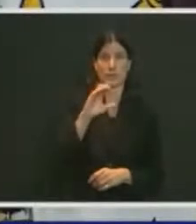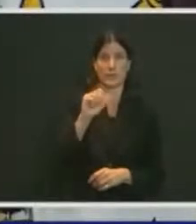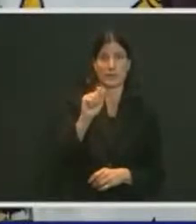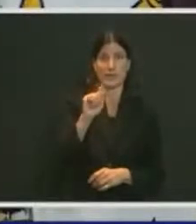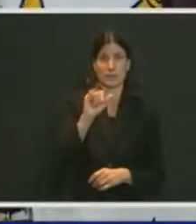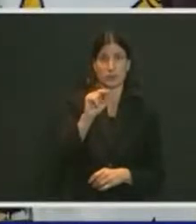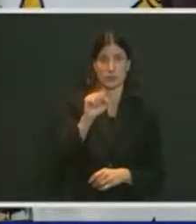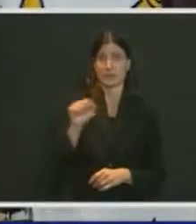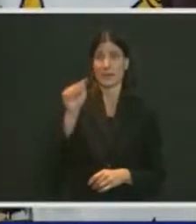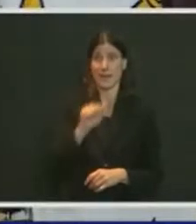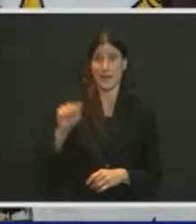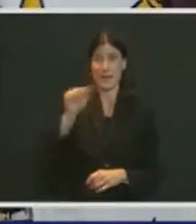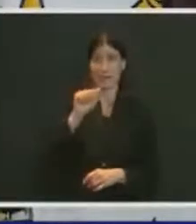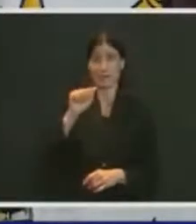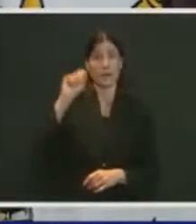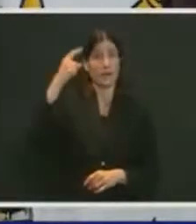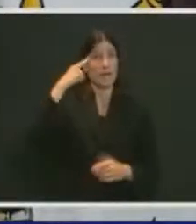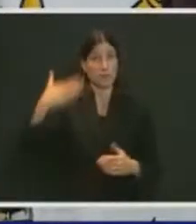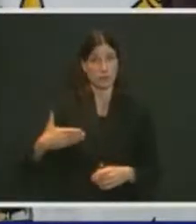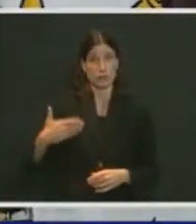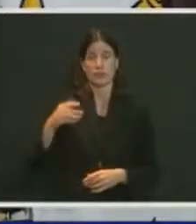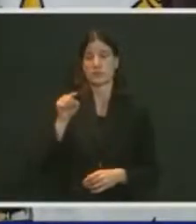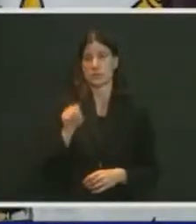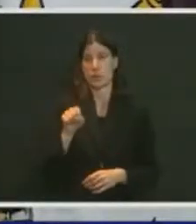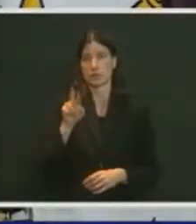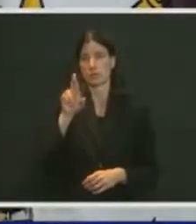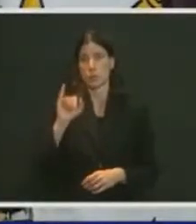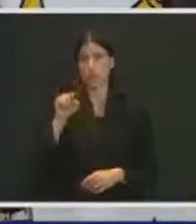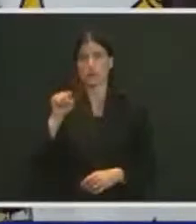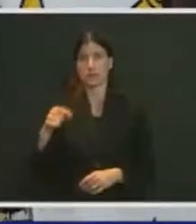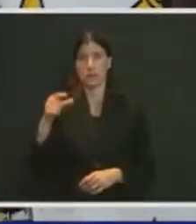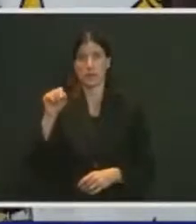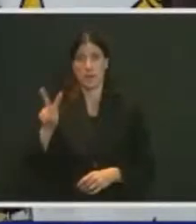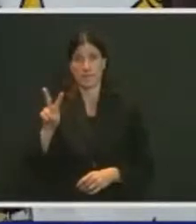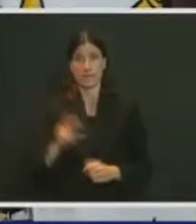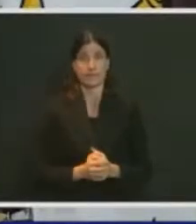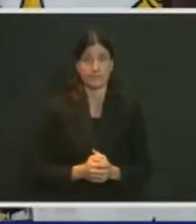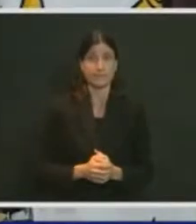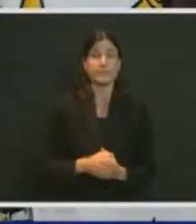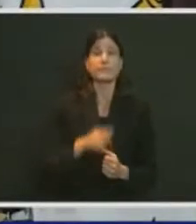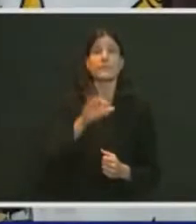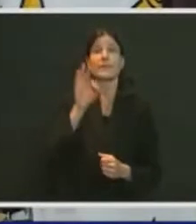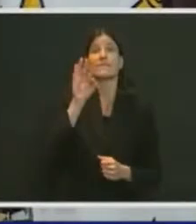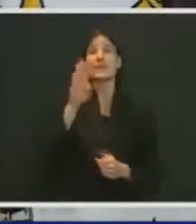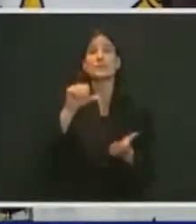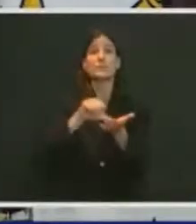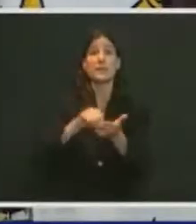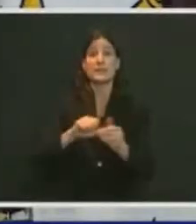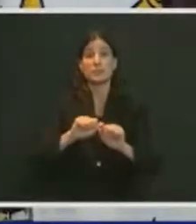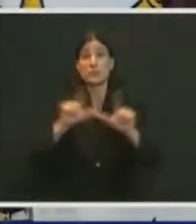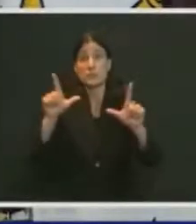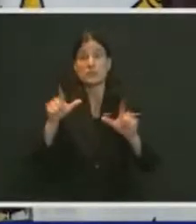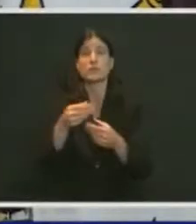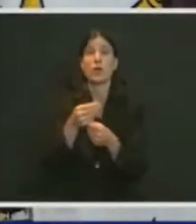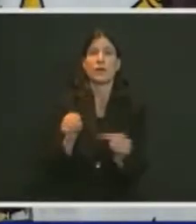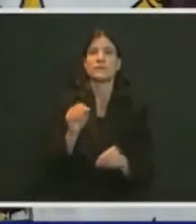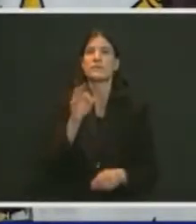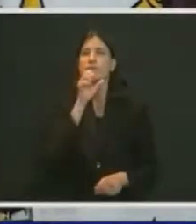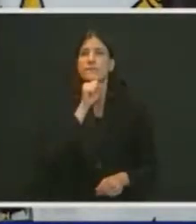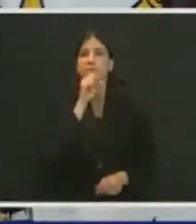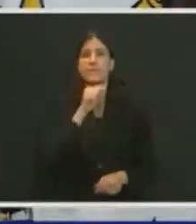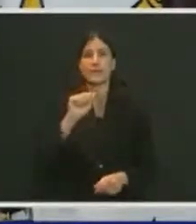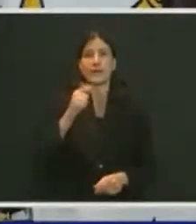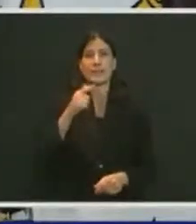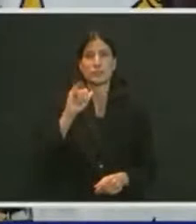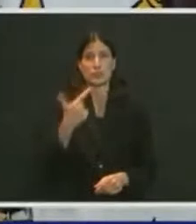be careful, but yet also you want to live your lives. You want to have access to the support you need, the food and medicine that you need,